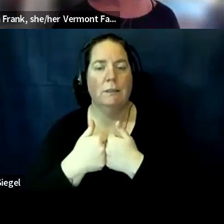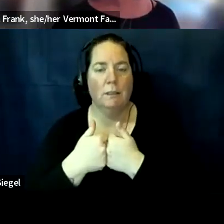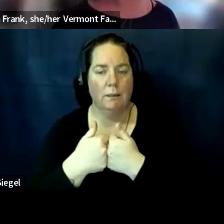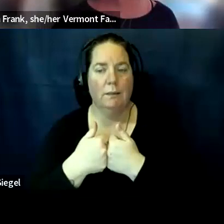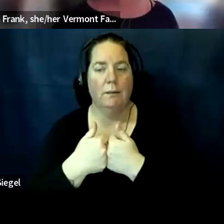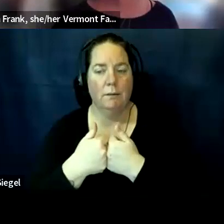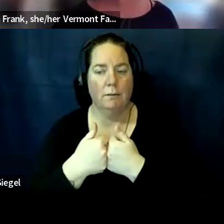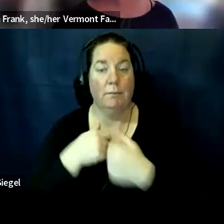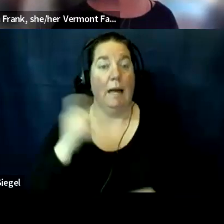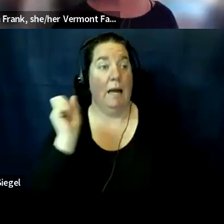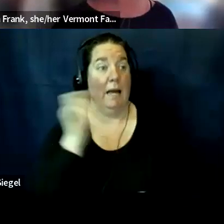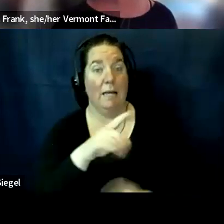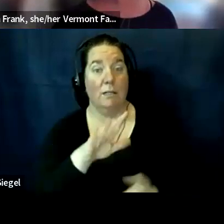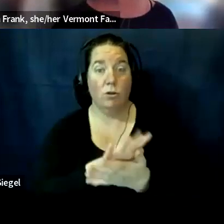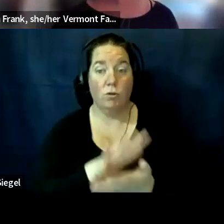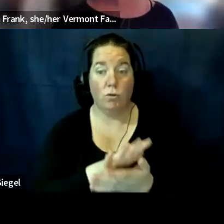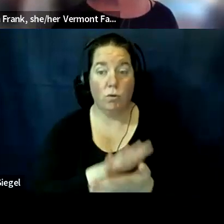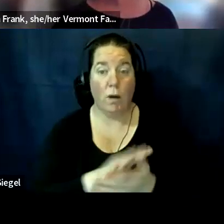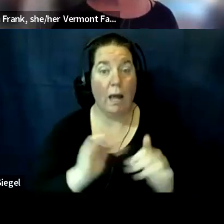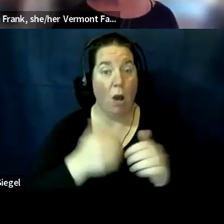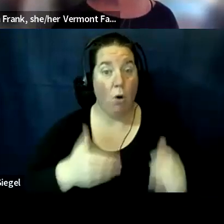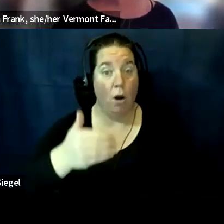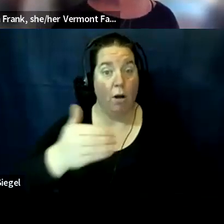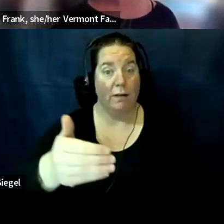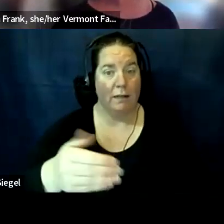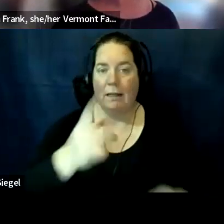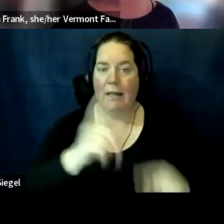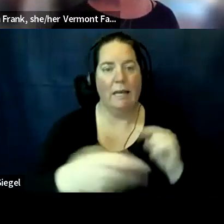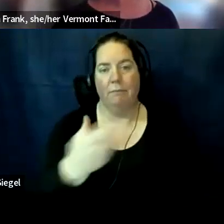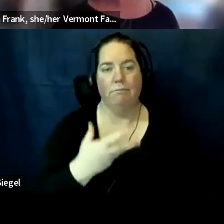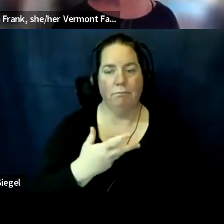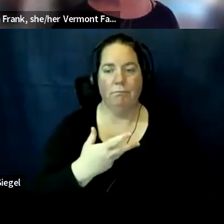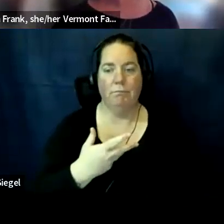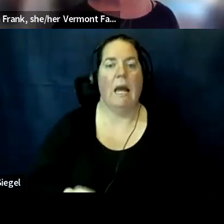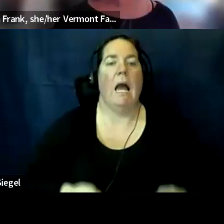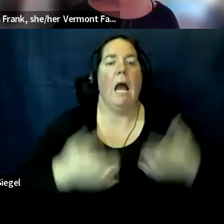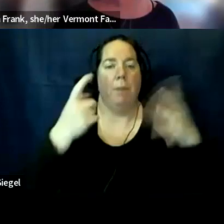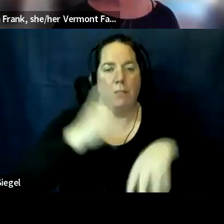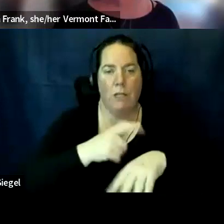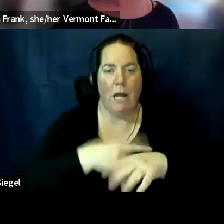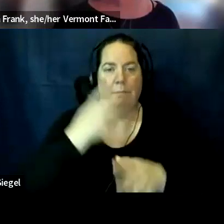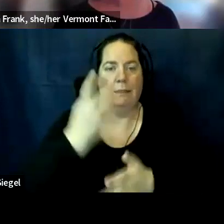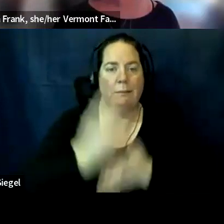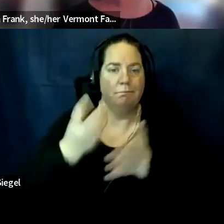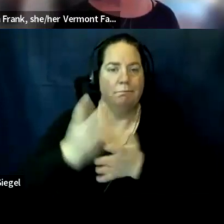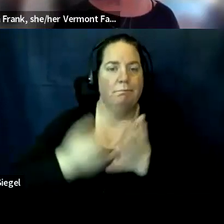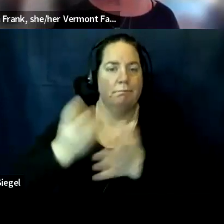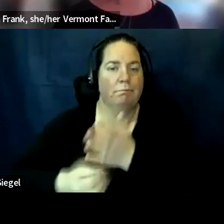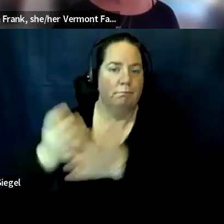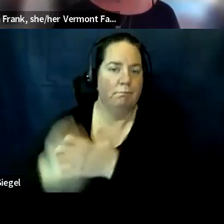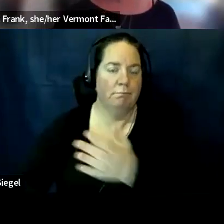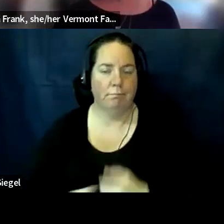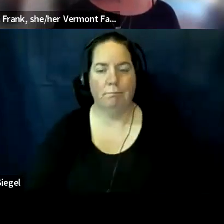I asked the school how often they can't tell me how much time he spends out of the classroom.